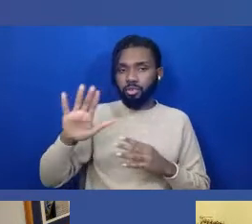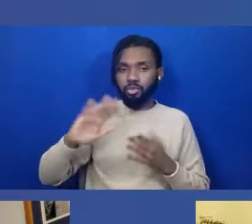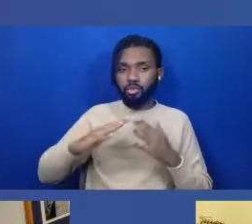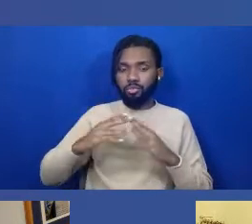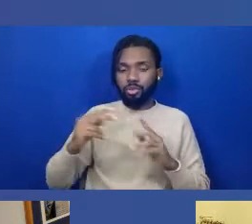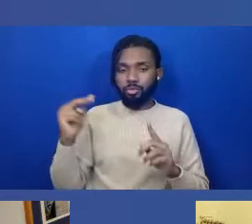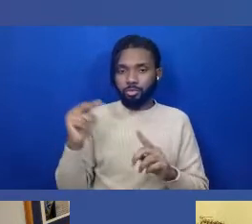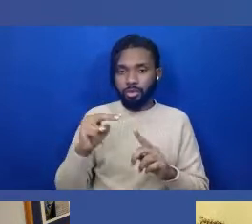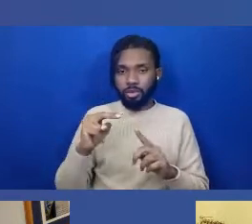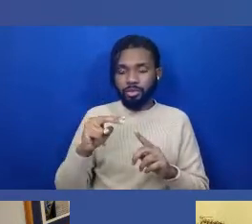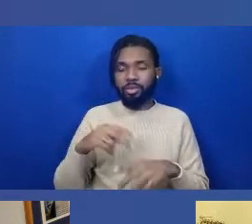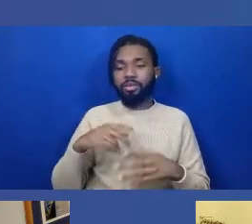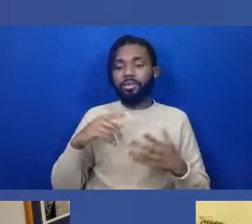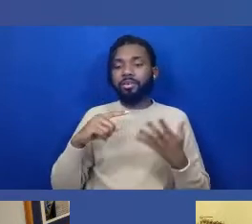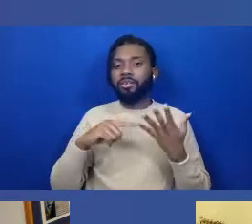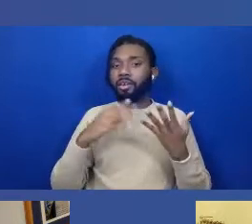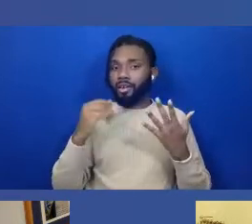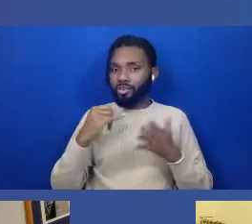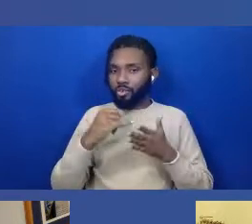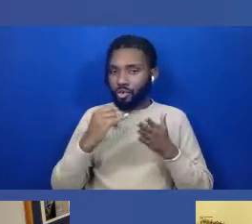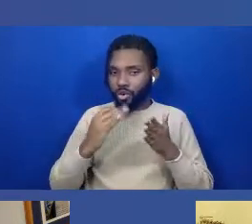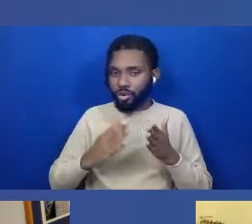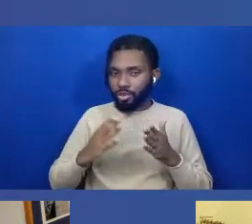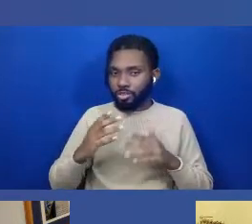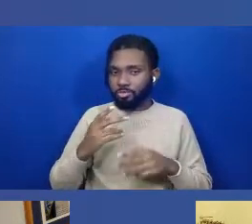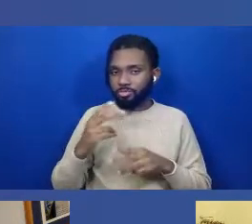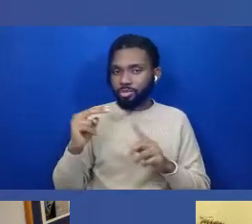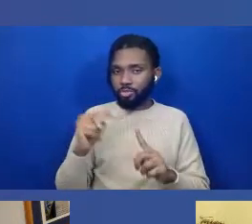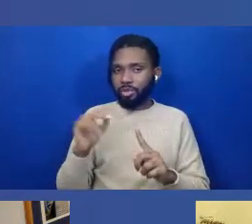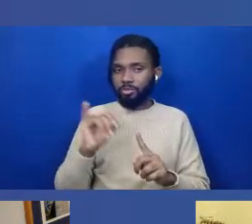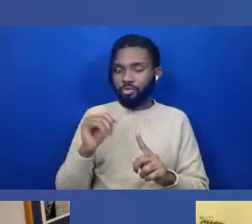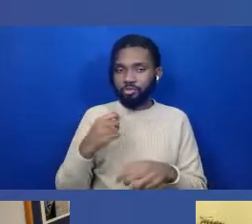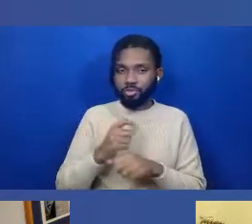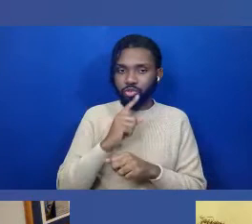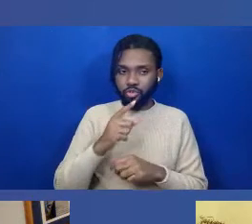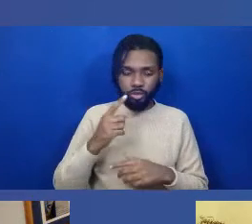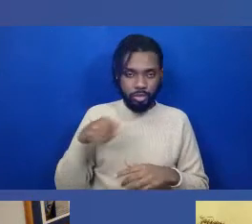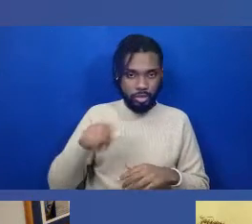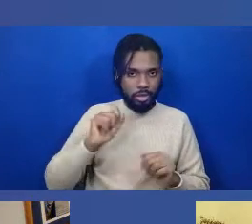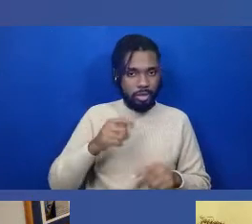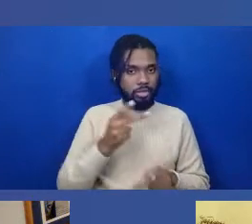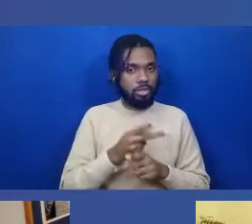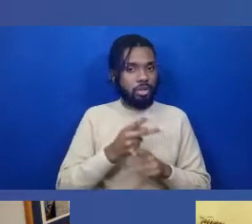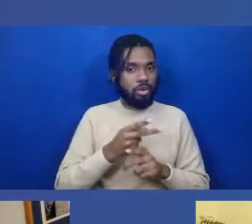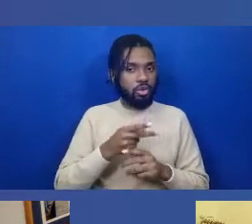and from the artist perspective about how they're going to care for the artist and how that experience is going to be.